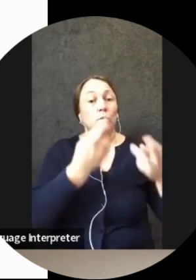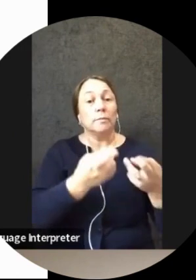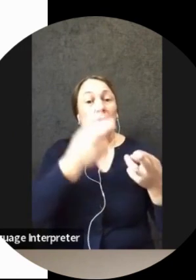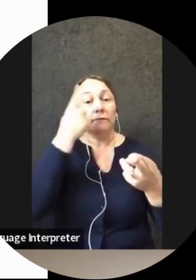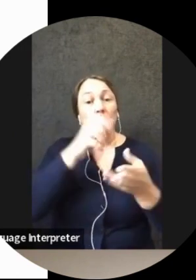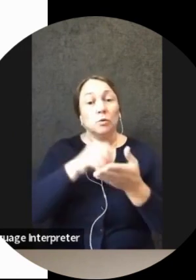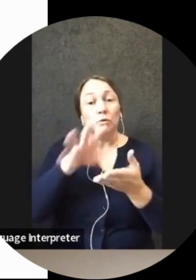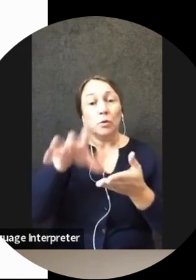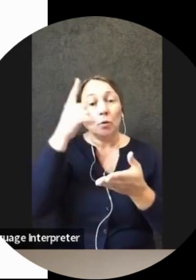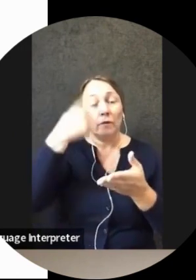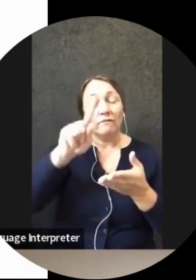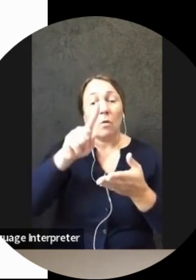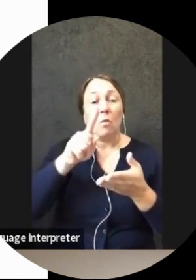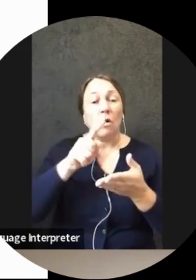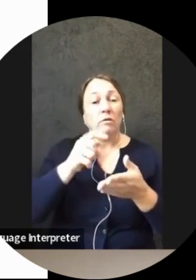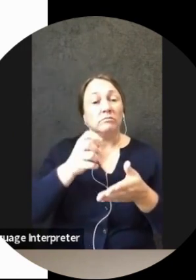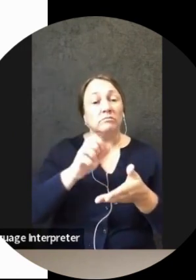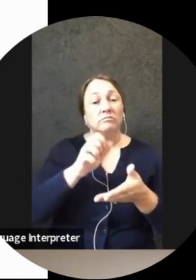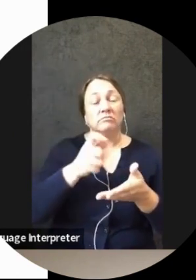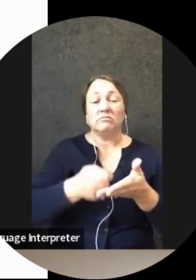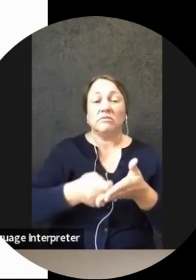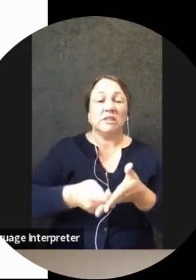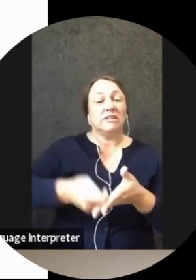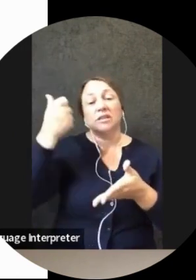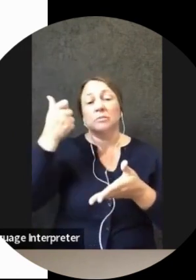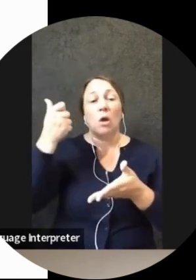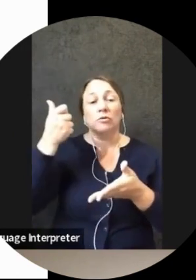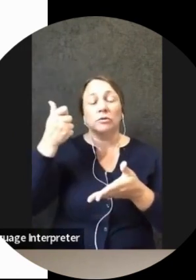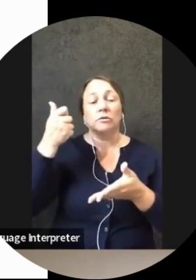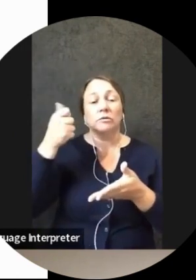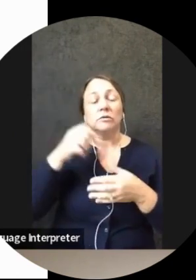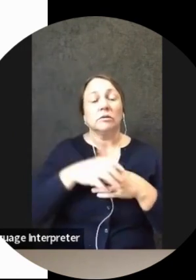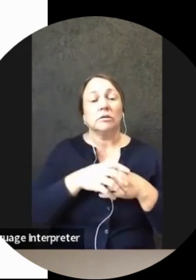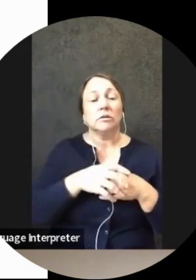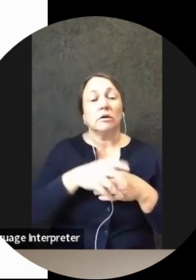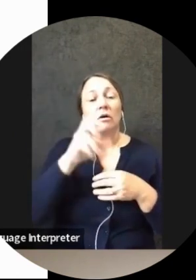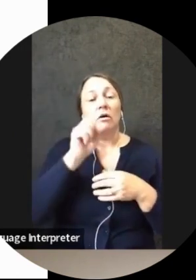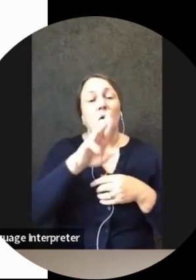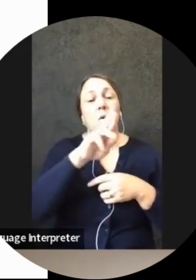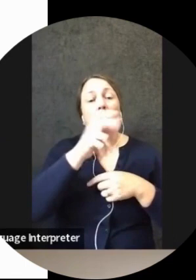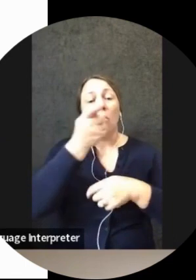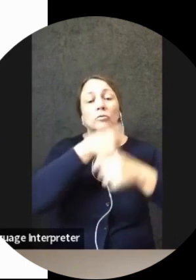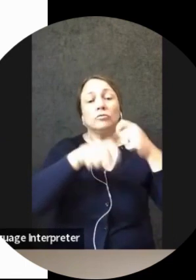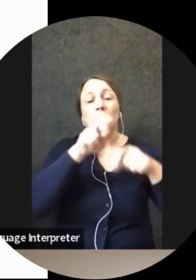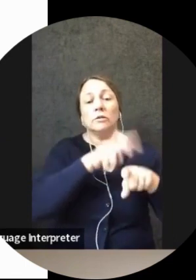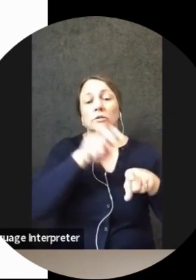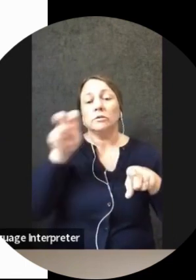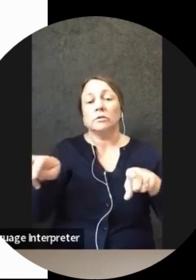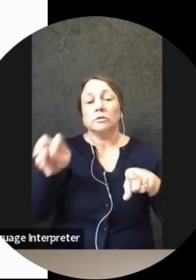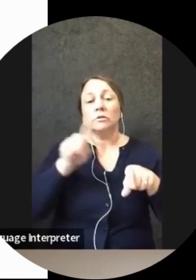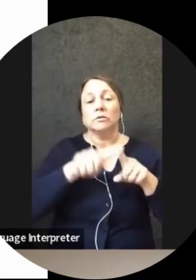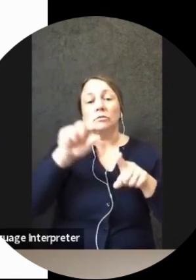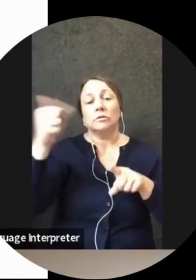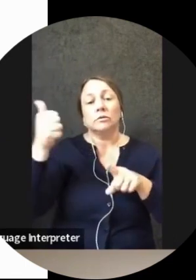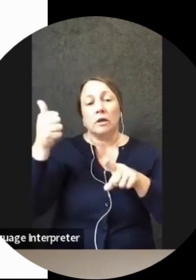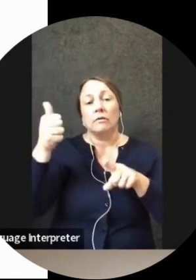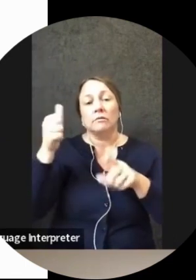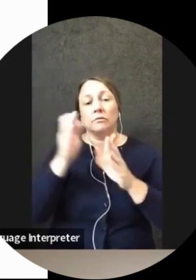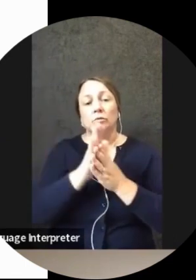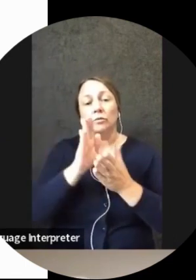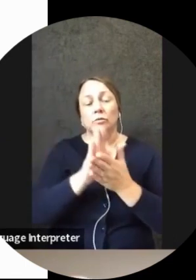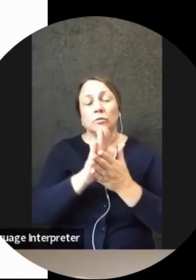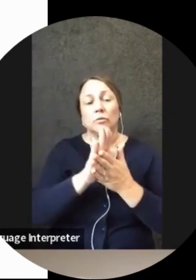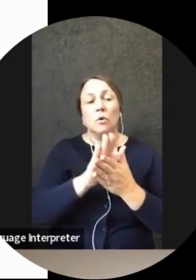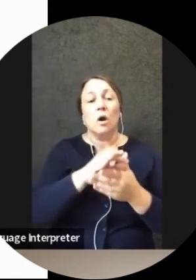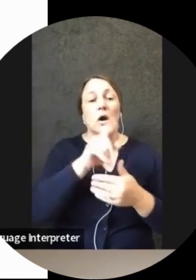at a point where it could be a change of placement. So a notice is sent to the parent, a